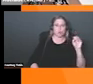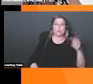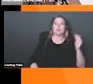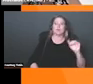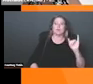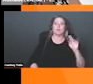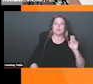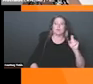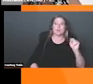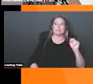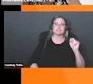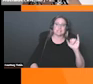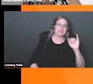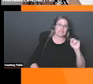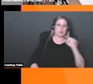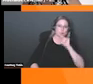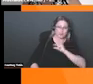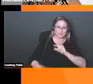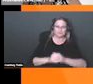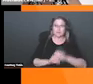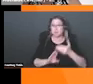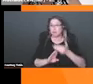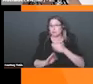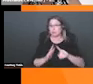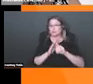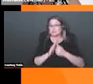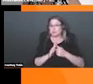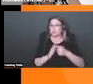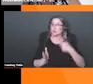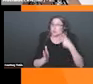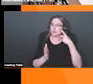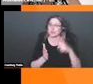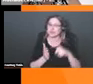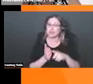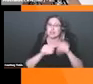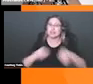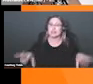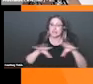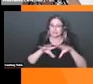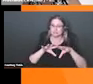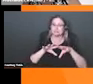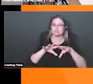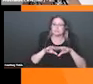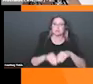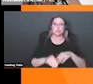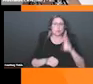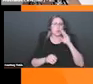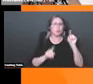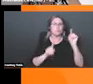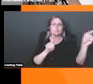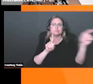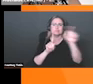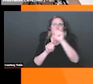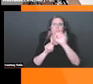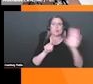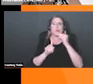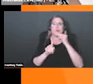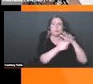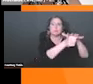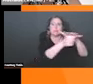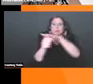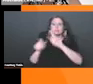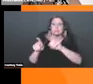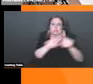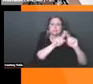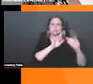Before beginning the session today, I would like to give recognition to the land that Guelph is on. We acknowledge that many others here today may be on a different territory,